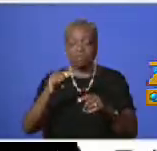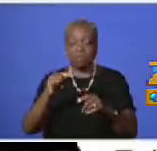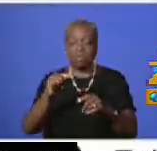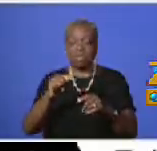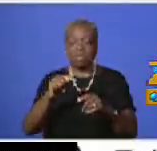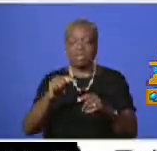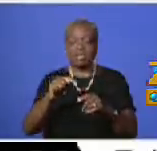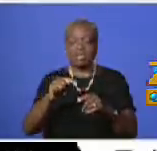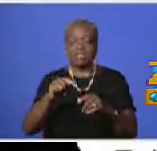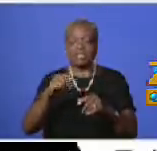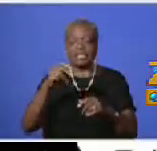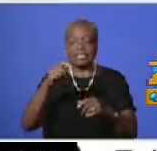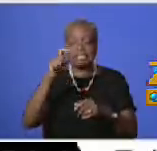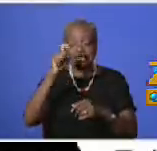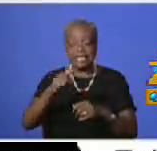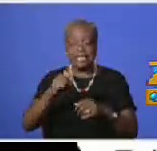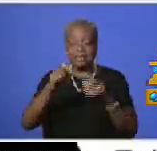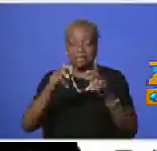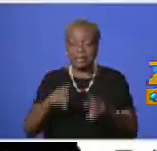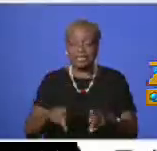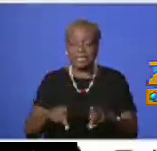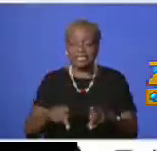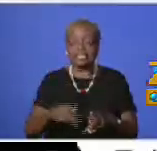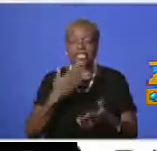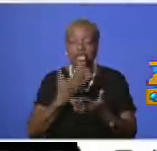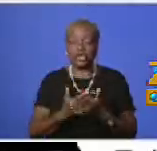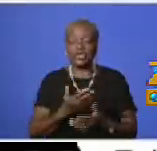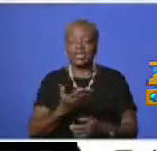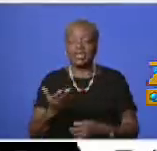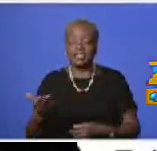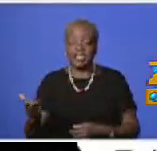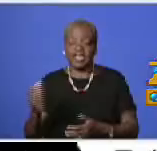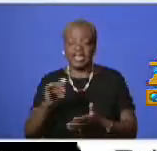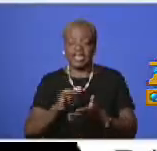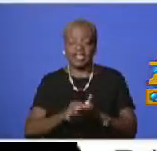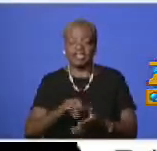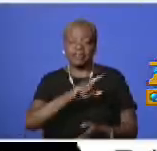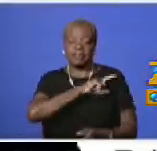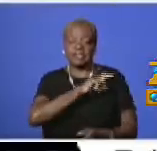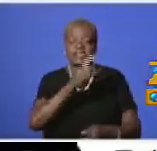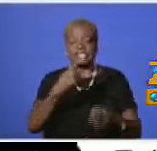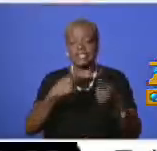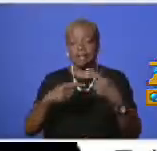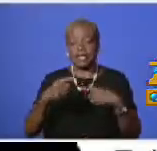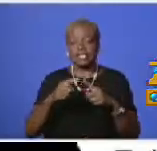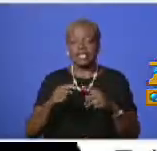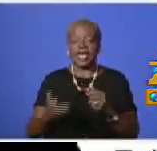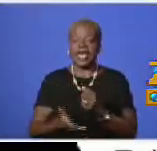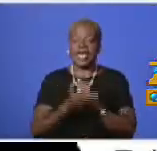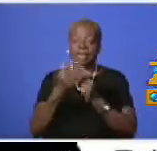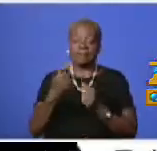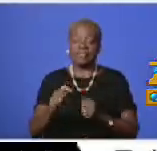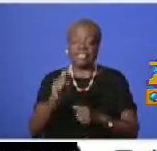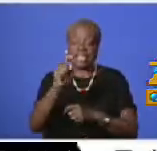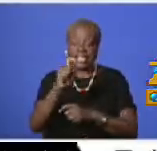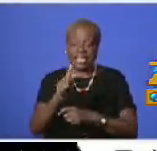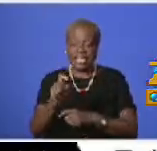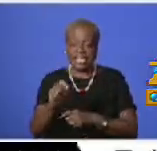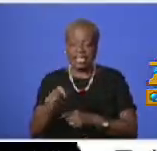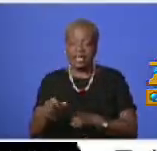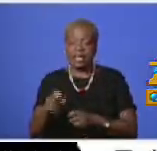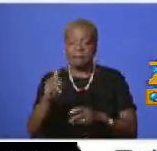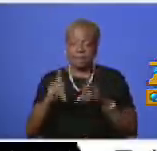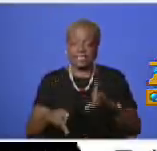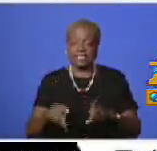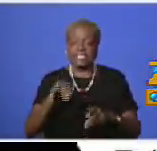of Police coming in Nassau Village to help the needy. It's an excellent thing. You know, a lot of people are not working. And